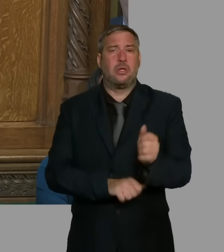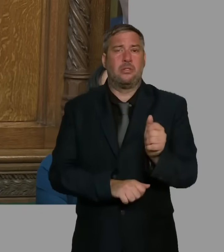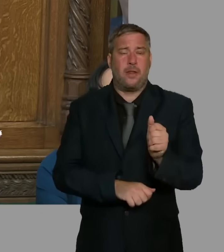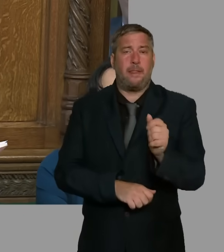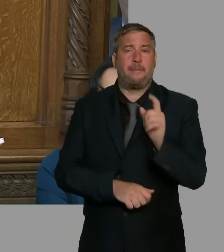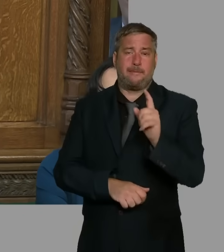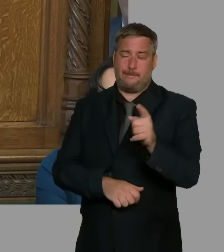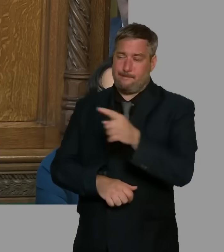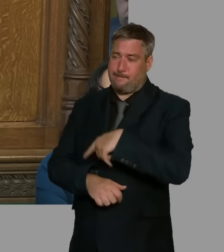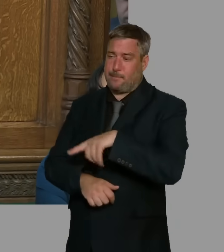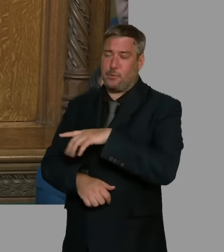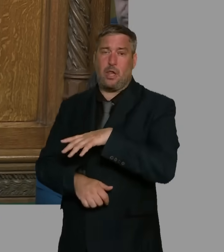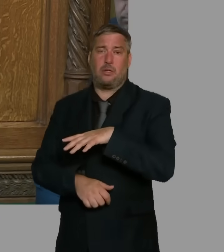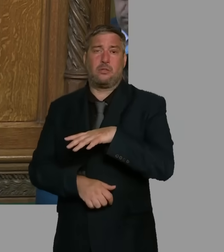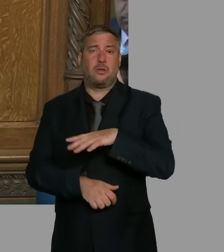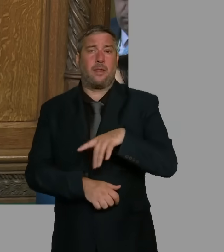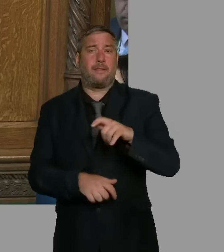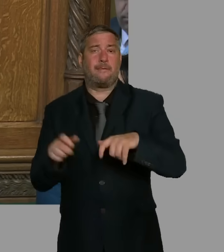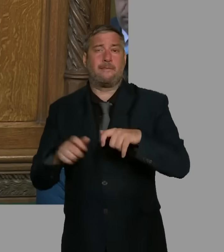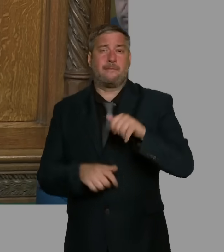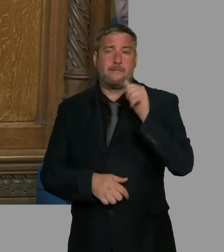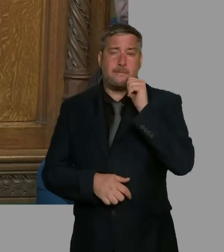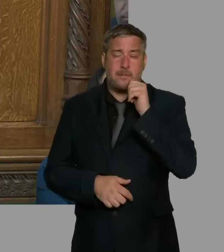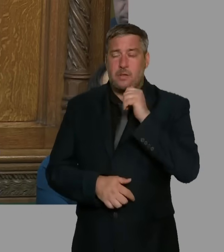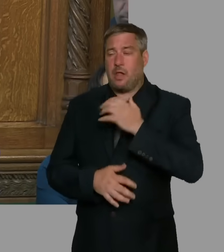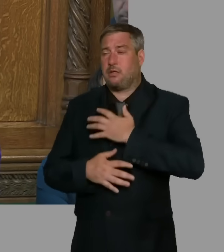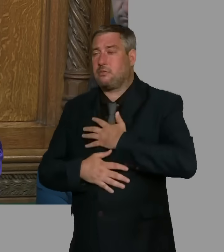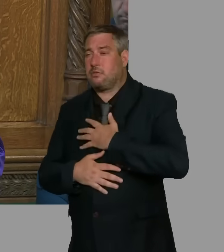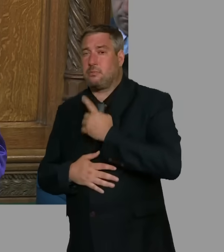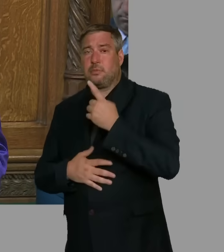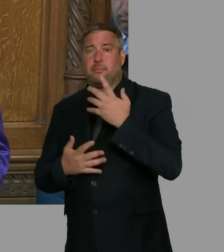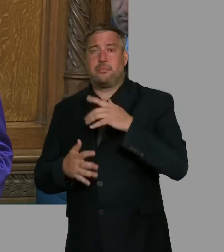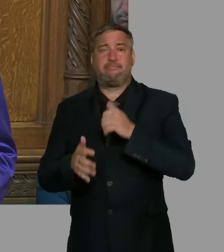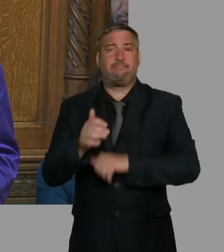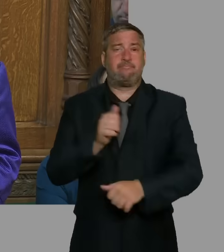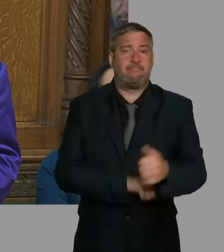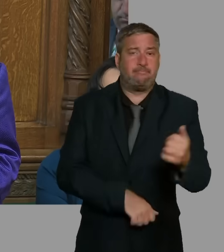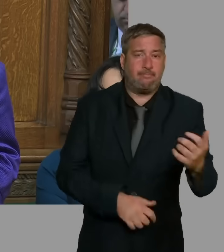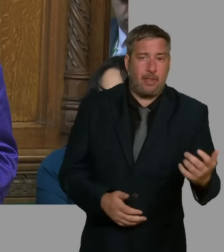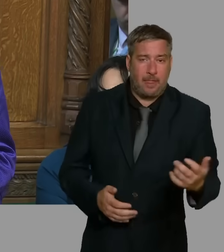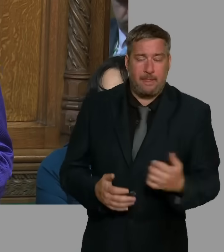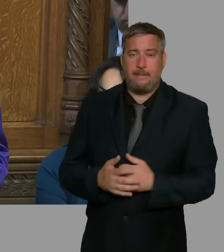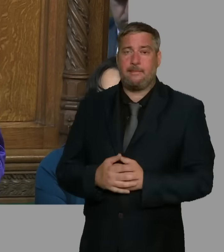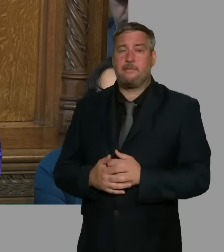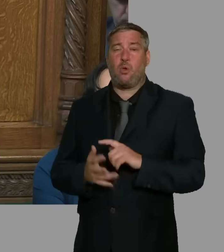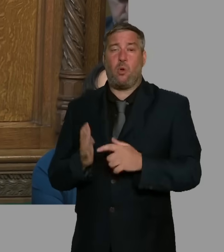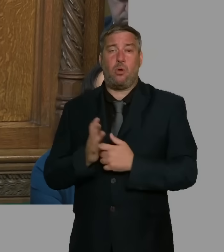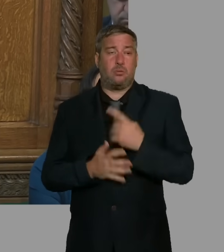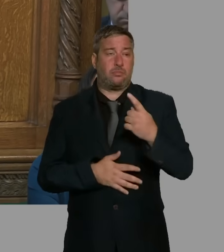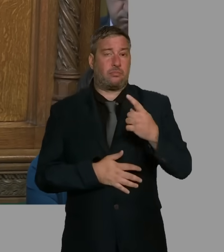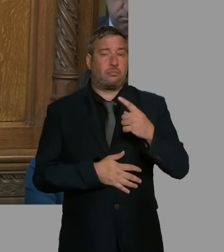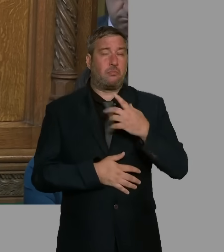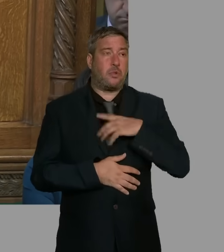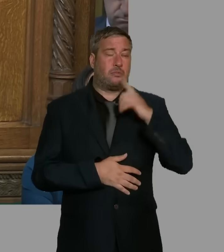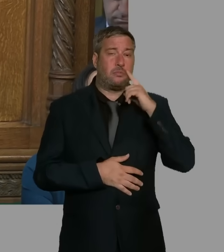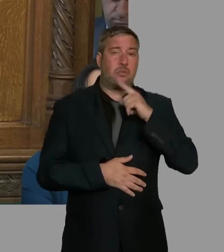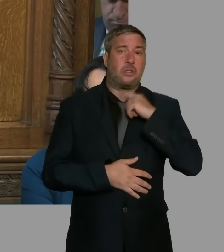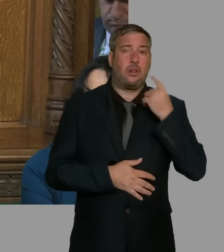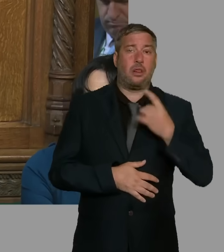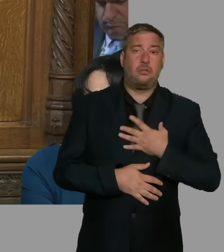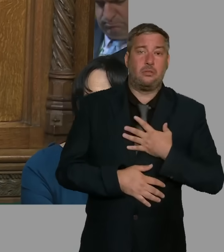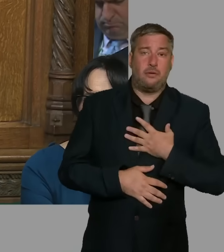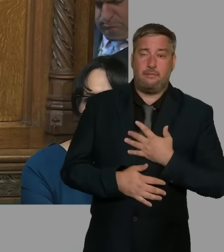suicide is not inevitable, it's preventable, and everyone has a role to play in saving lives. So will the